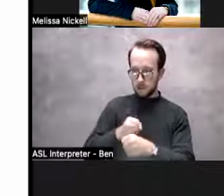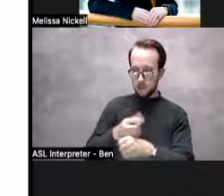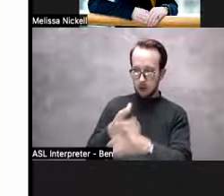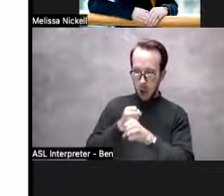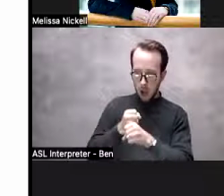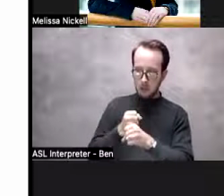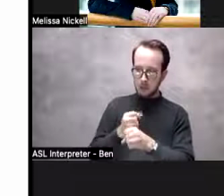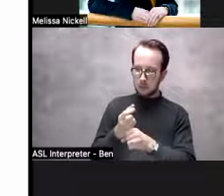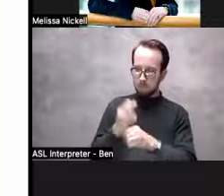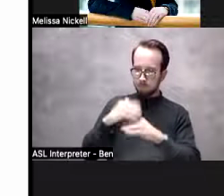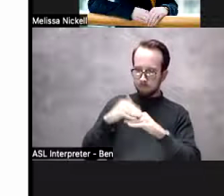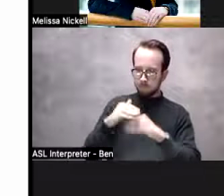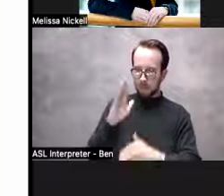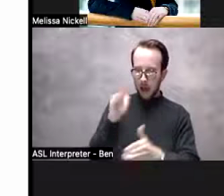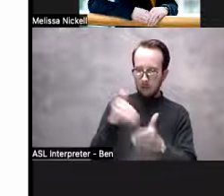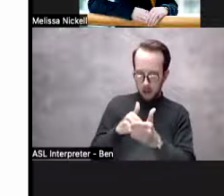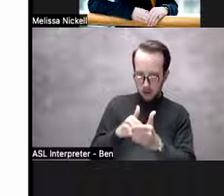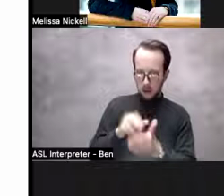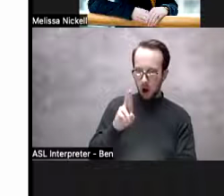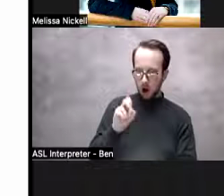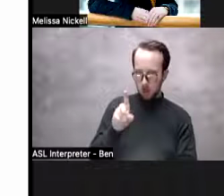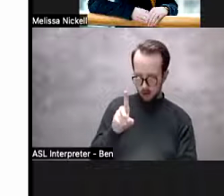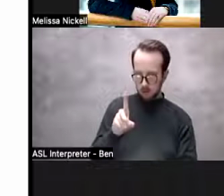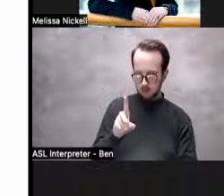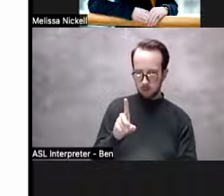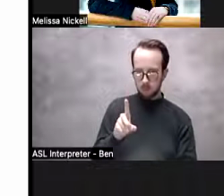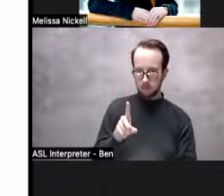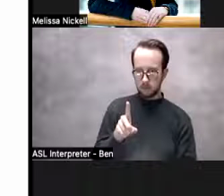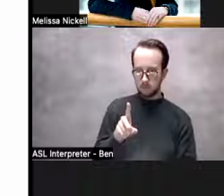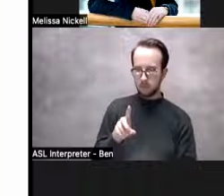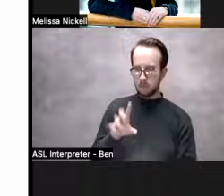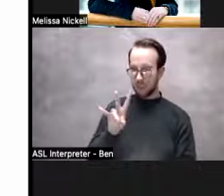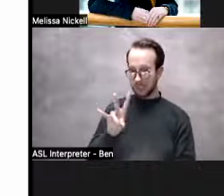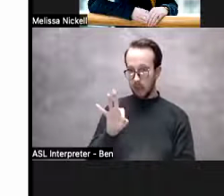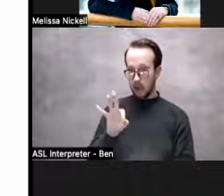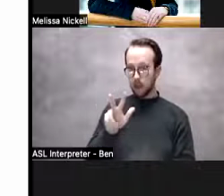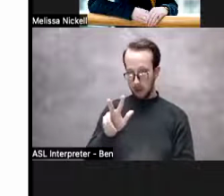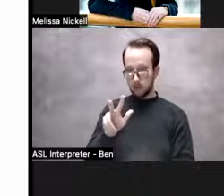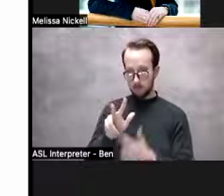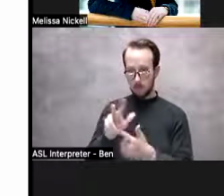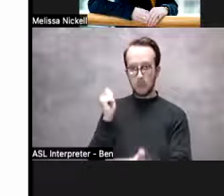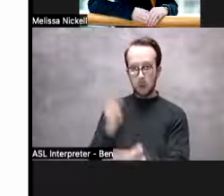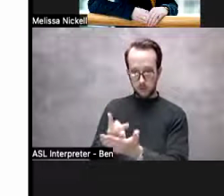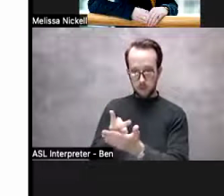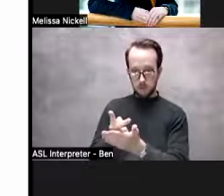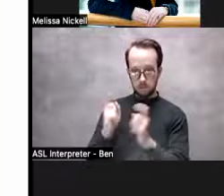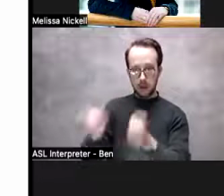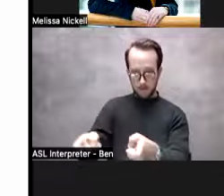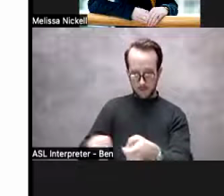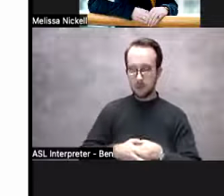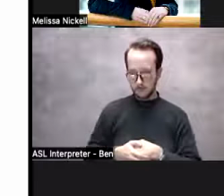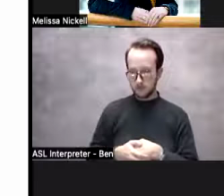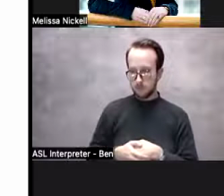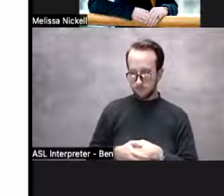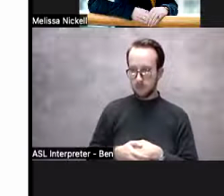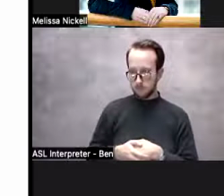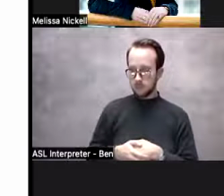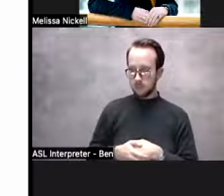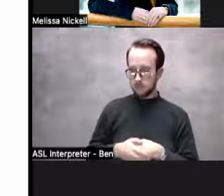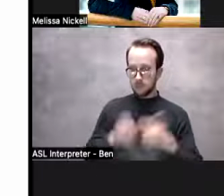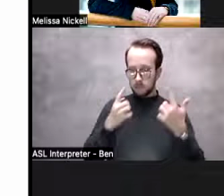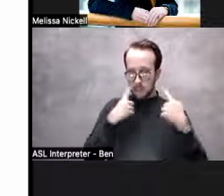over 5,000 R01s, and of those, 793 were awarded, which gives us a